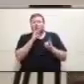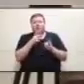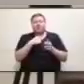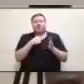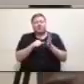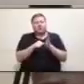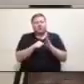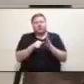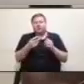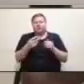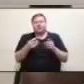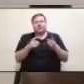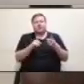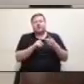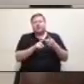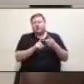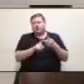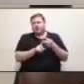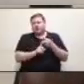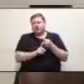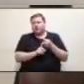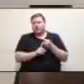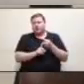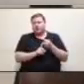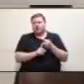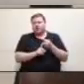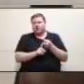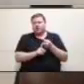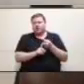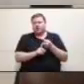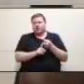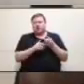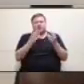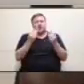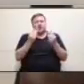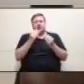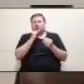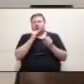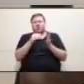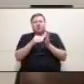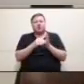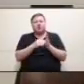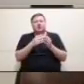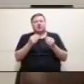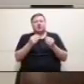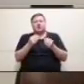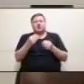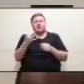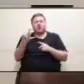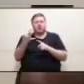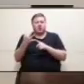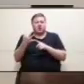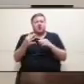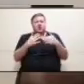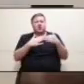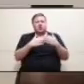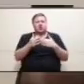issue on the numbering was not even put there, but it's supposed to be number 3, on the construction of